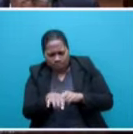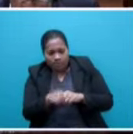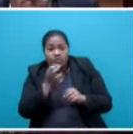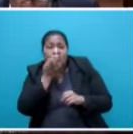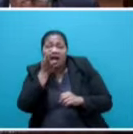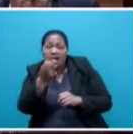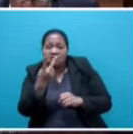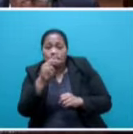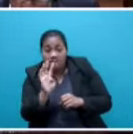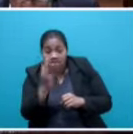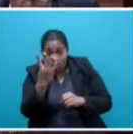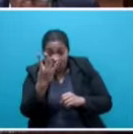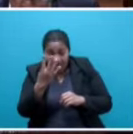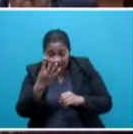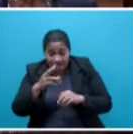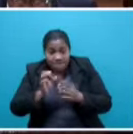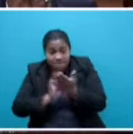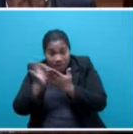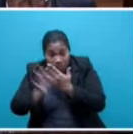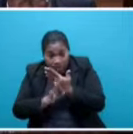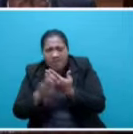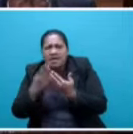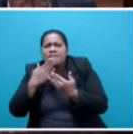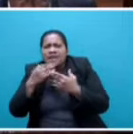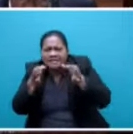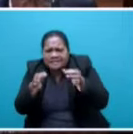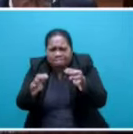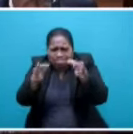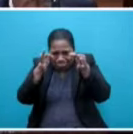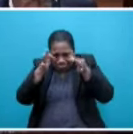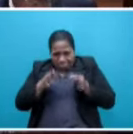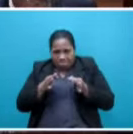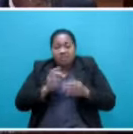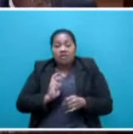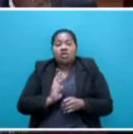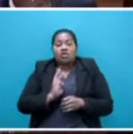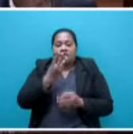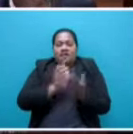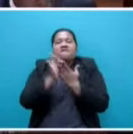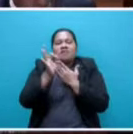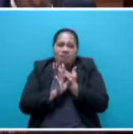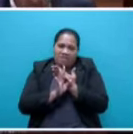24th sitting date be moved to the week beginning the 3rd of February.